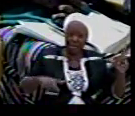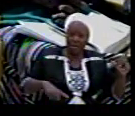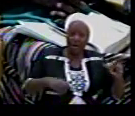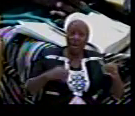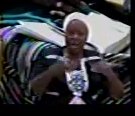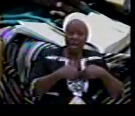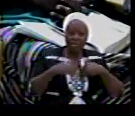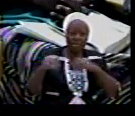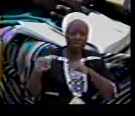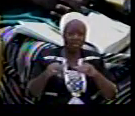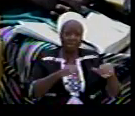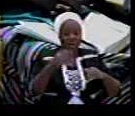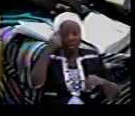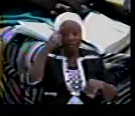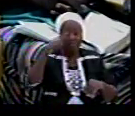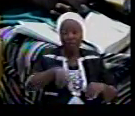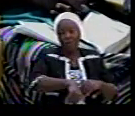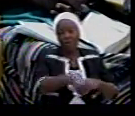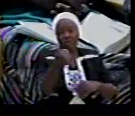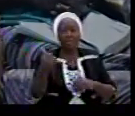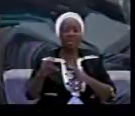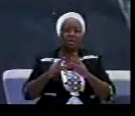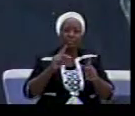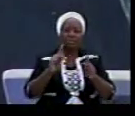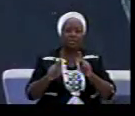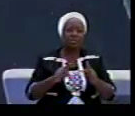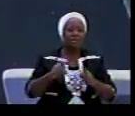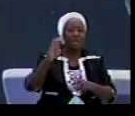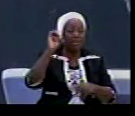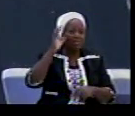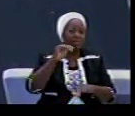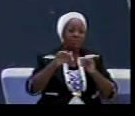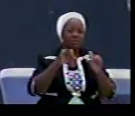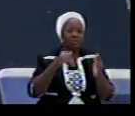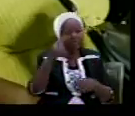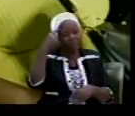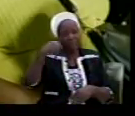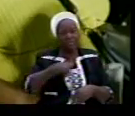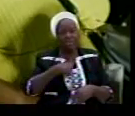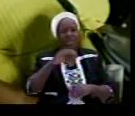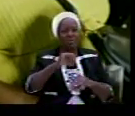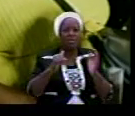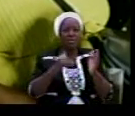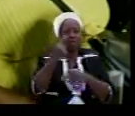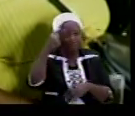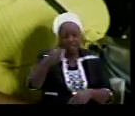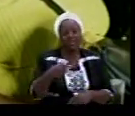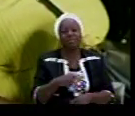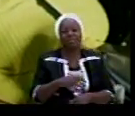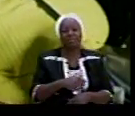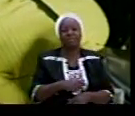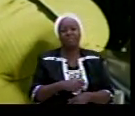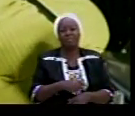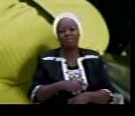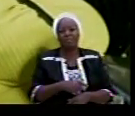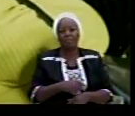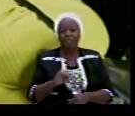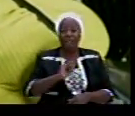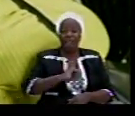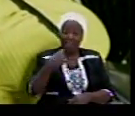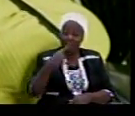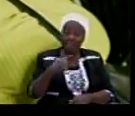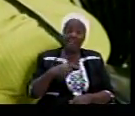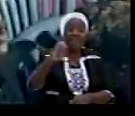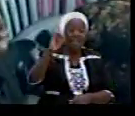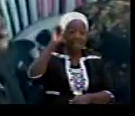done for other people, he will do for me, he will do for you. Yeah. I said, he will